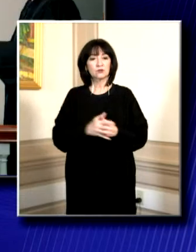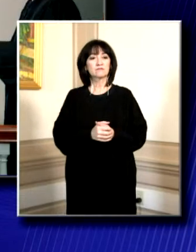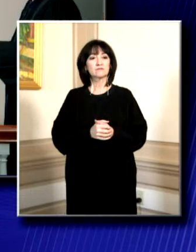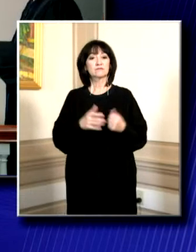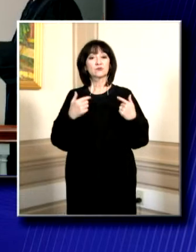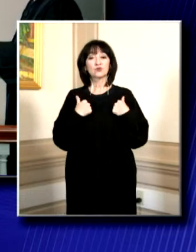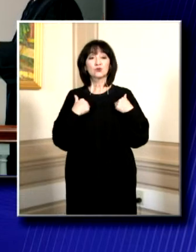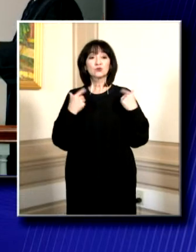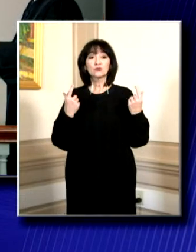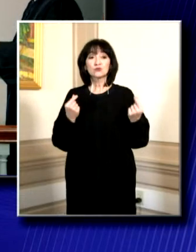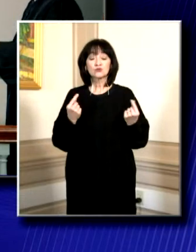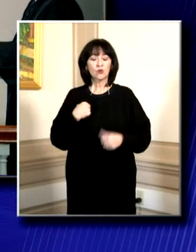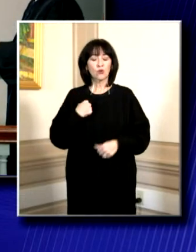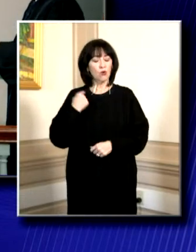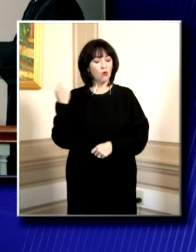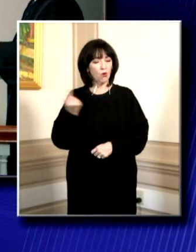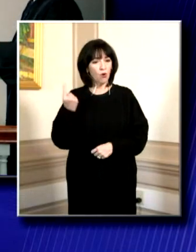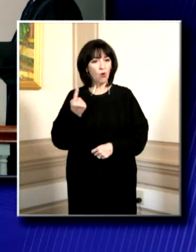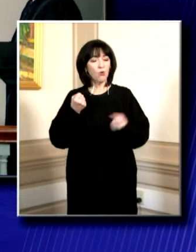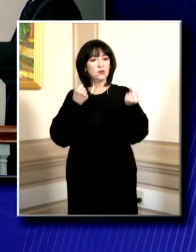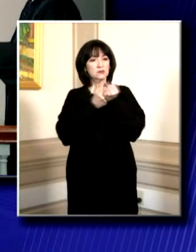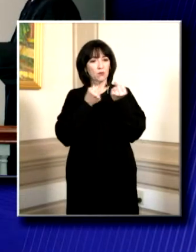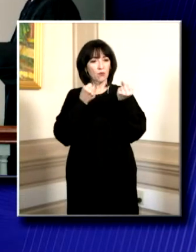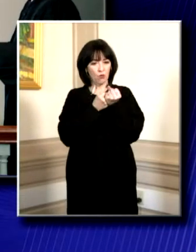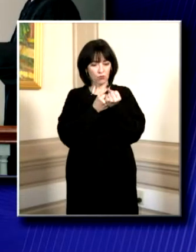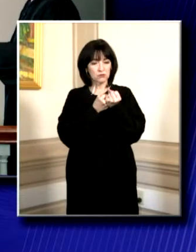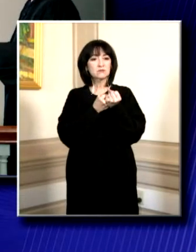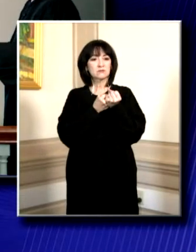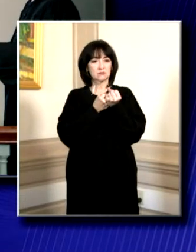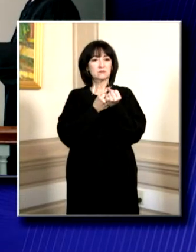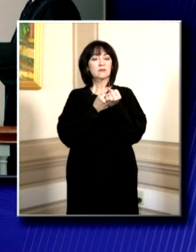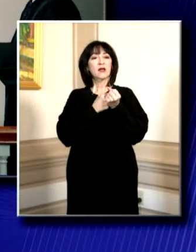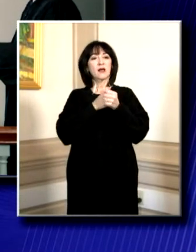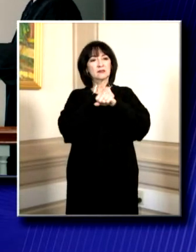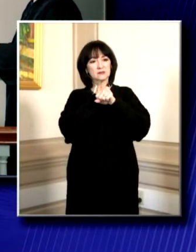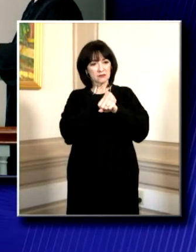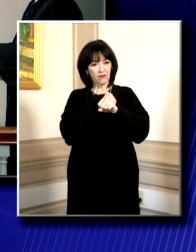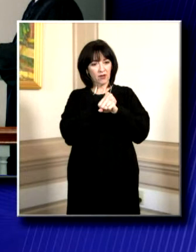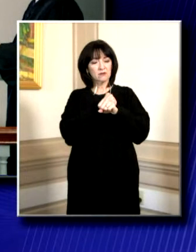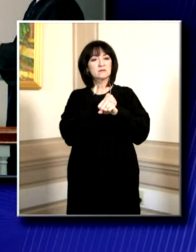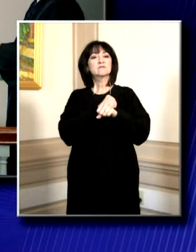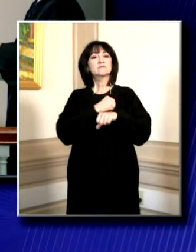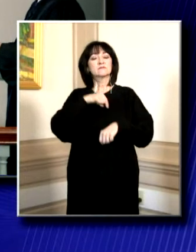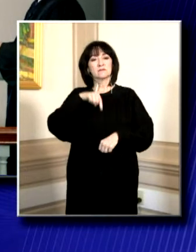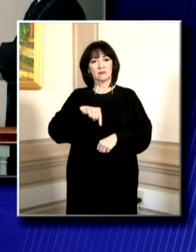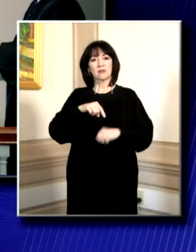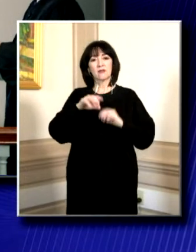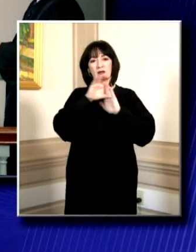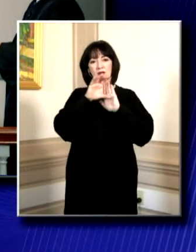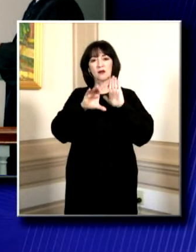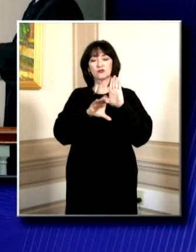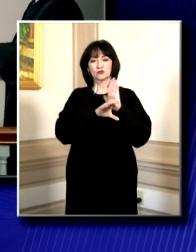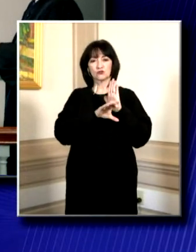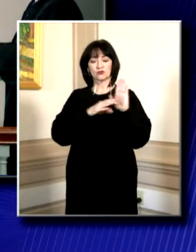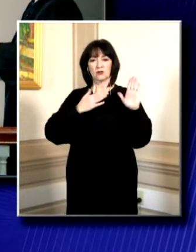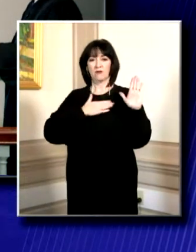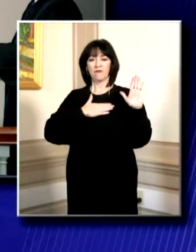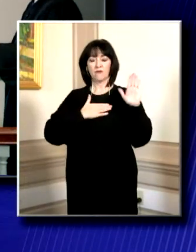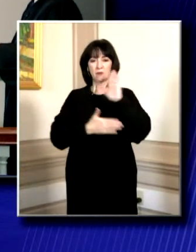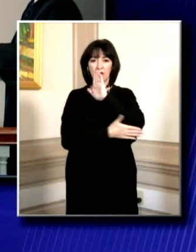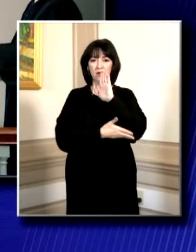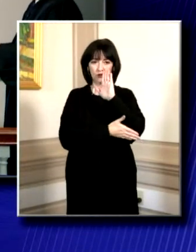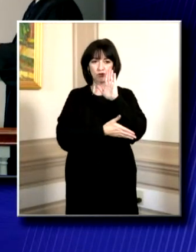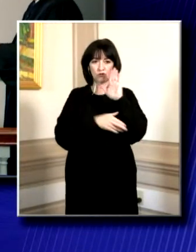uphold and defend I will always uphold and defend the constitutions of my country the constitutions of my country and my